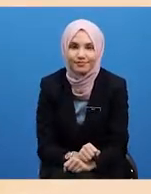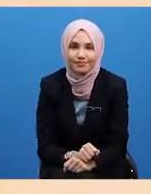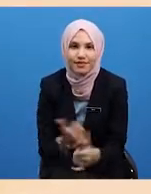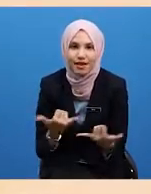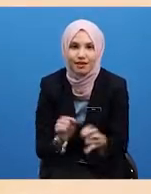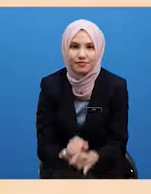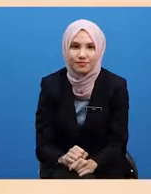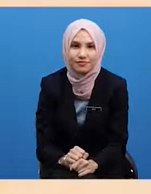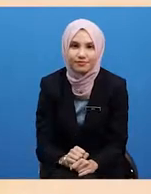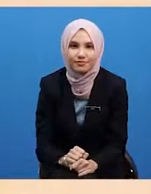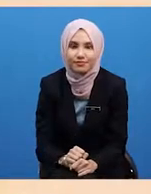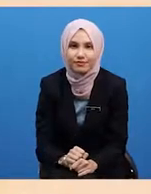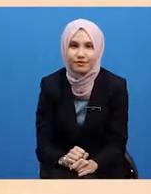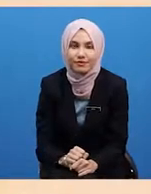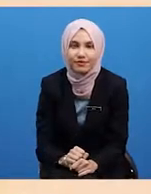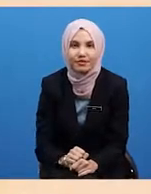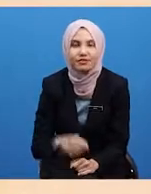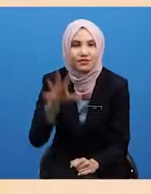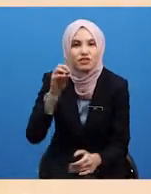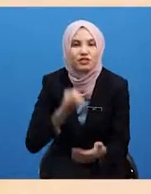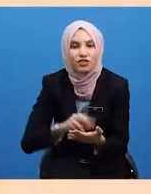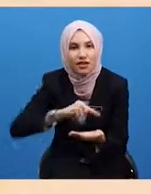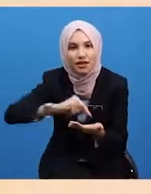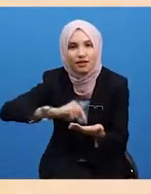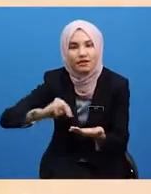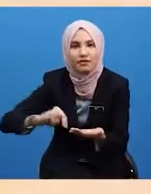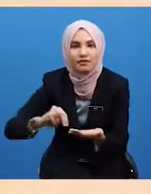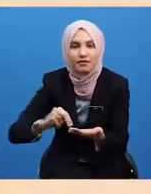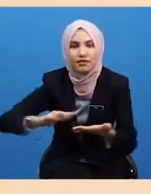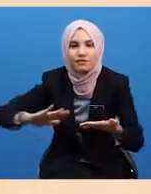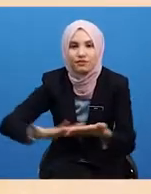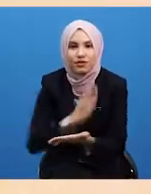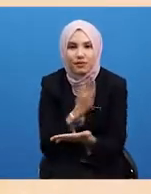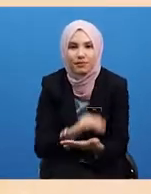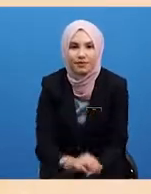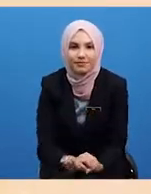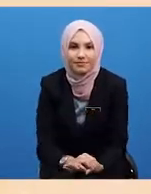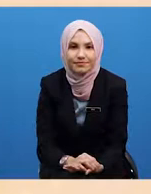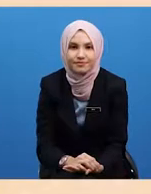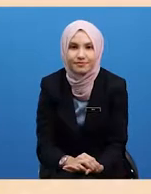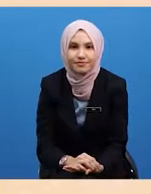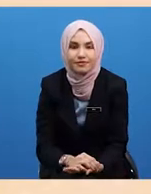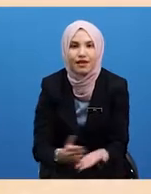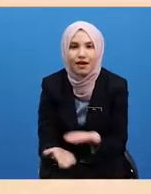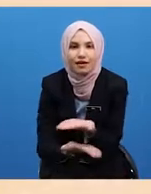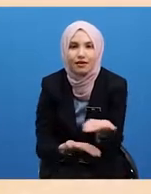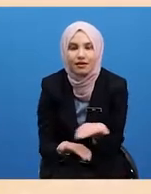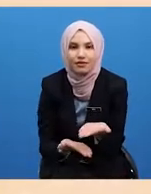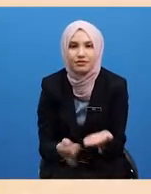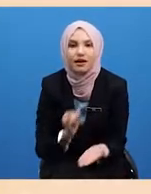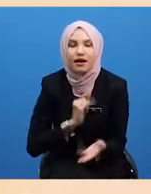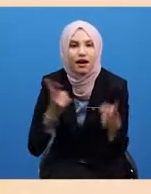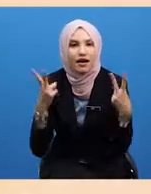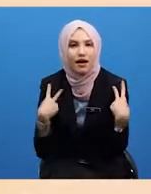Now, you can just jot down my notes on a piece of paper. Here, I